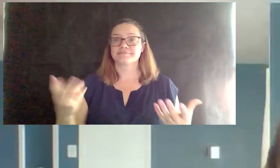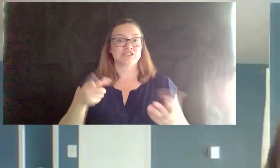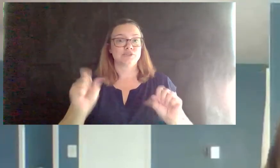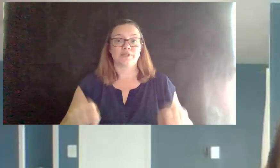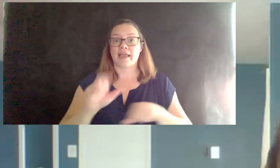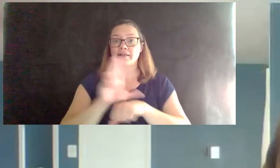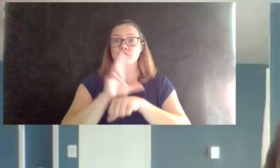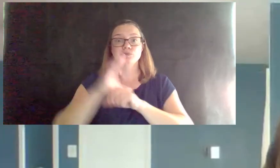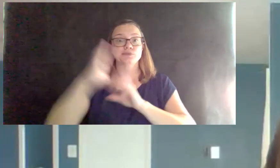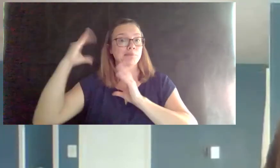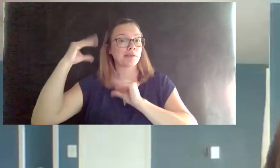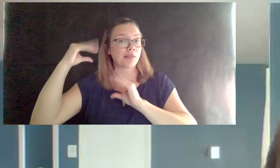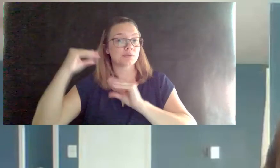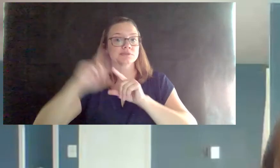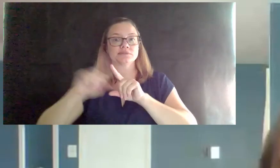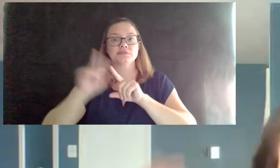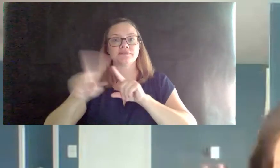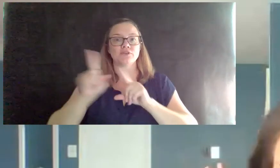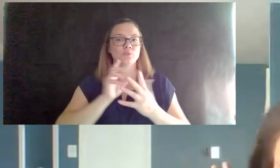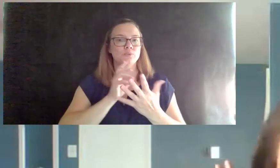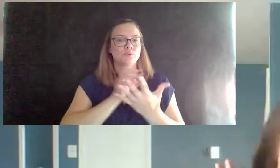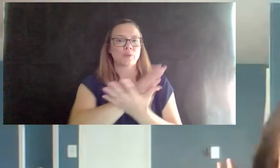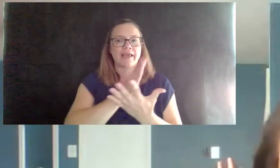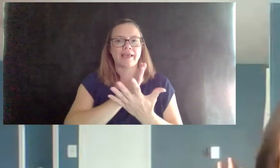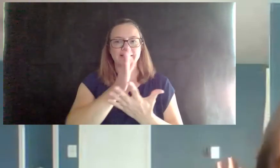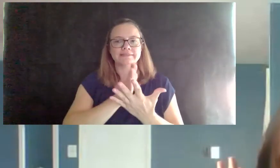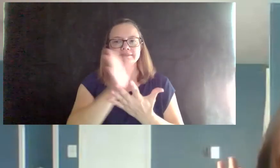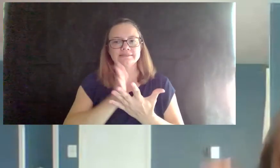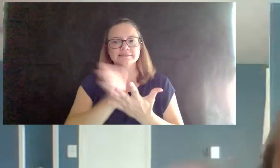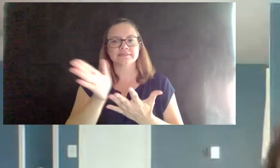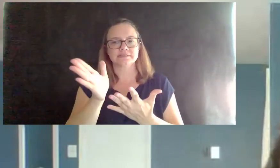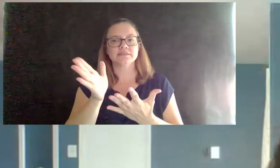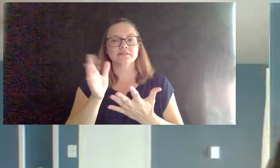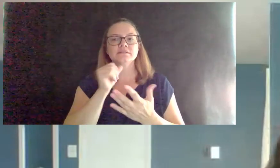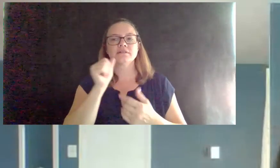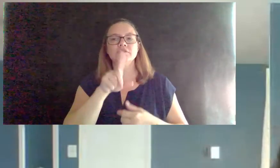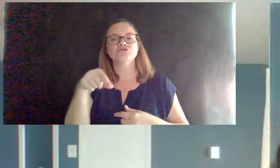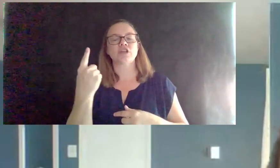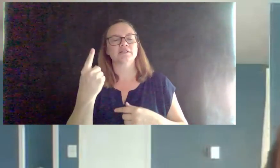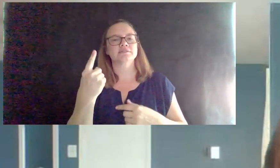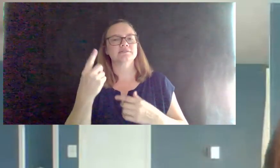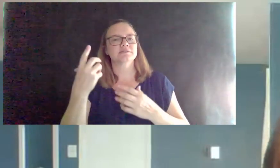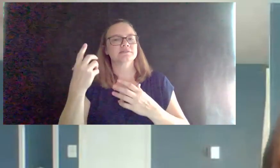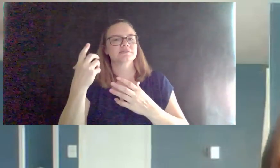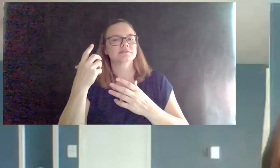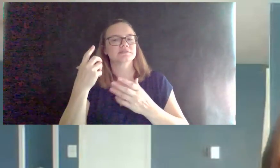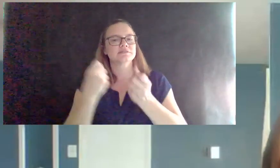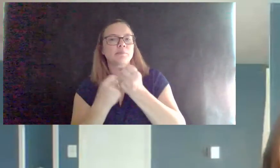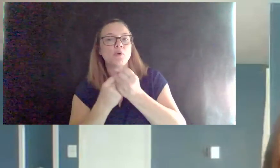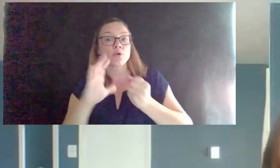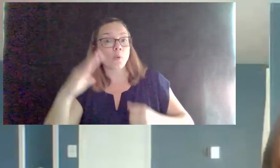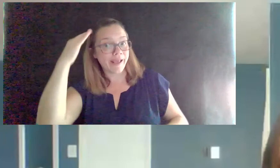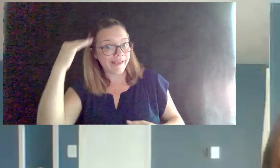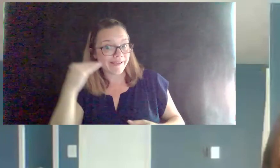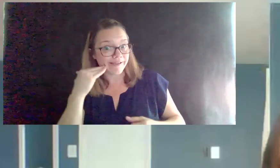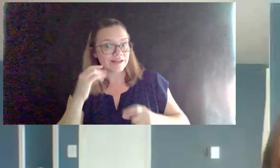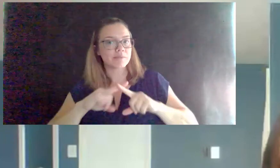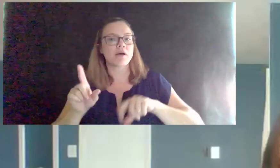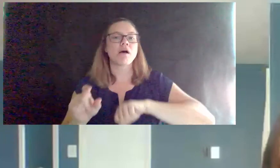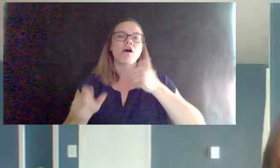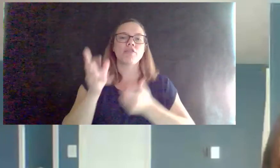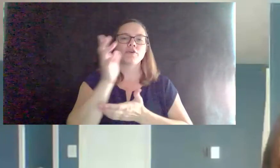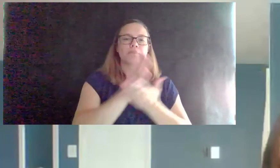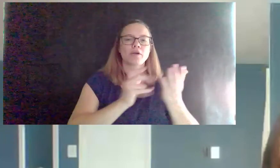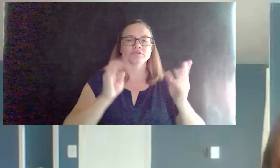You can use pillows in multiple ways, not just to support your head, but to support other parts of your body as well.